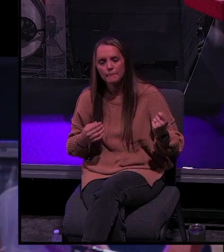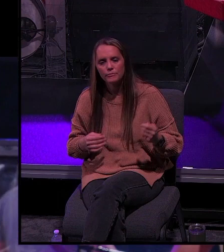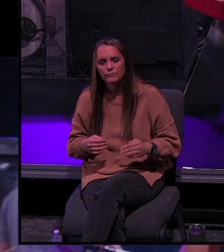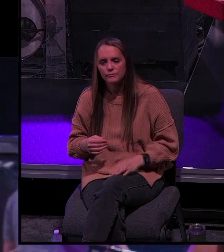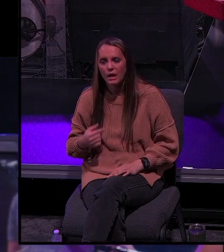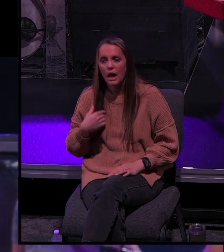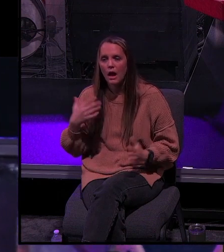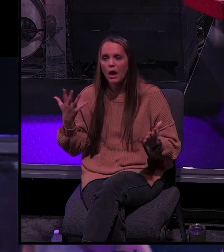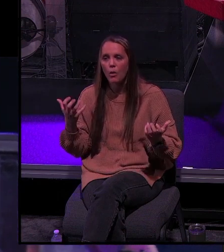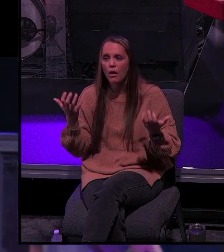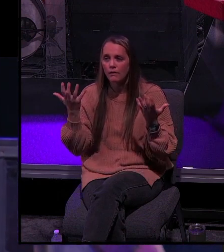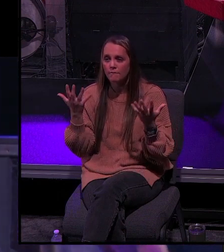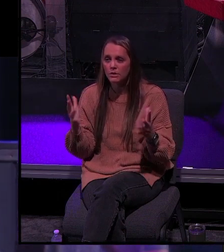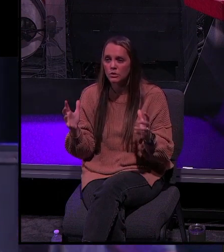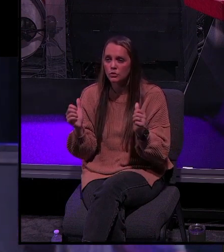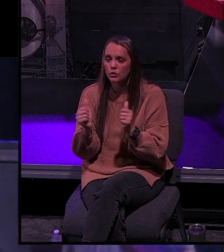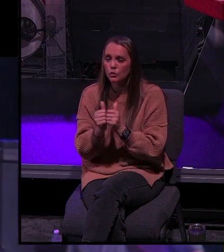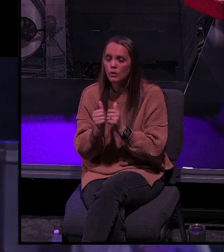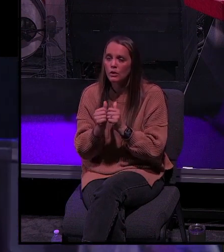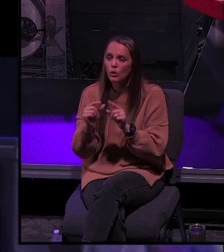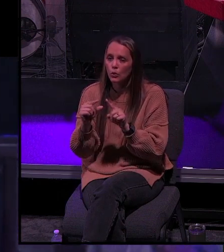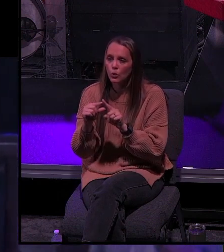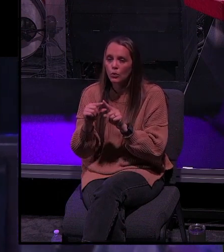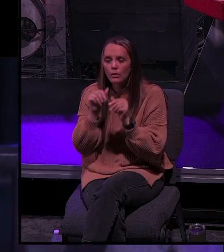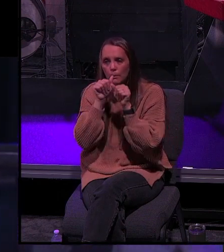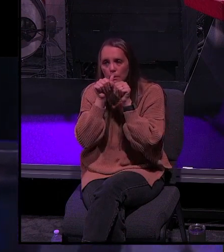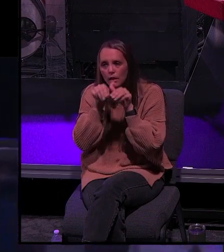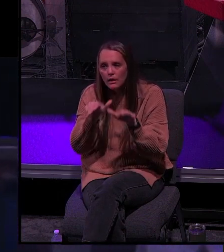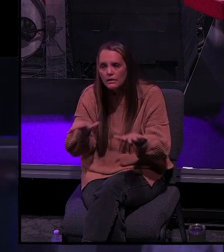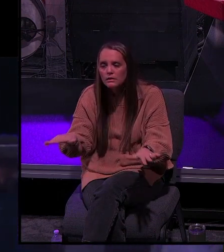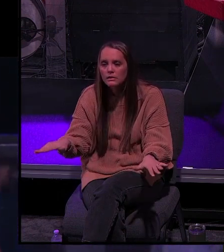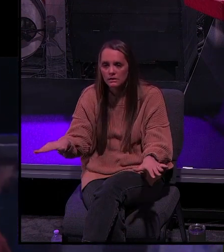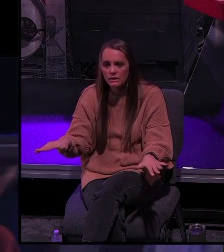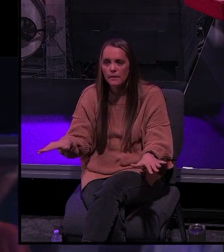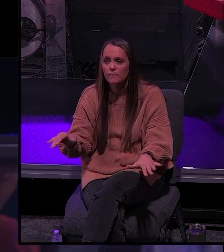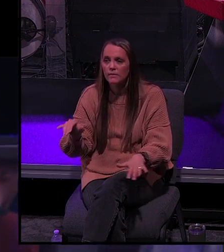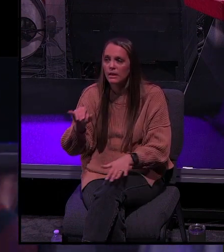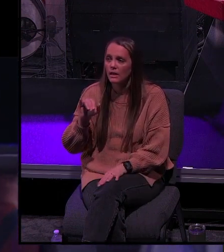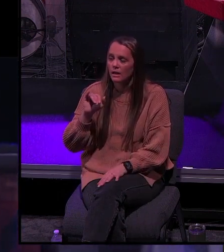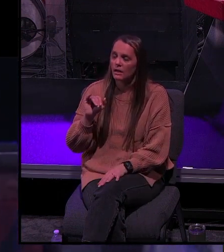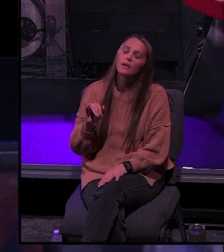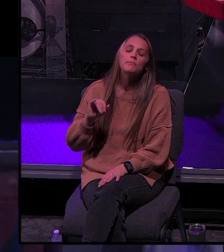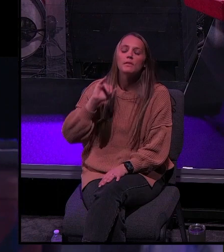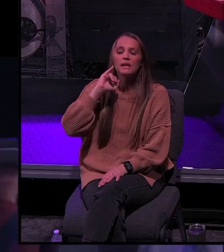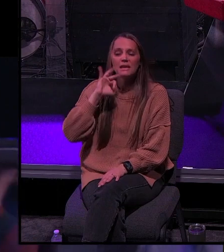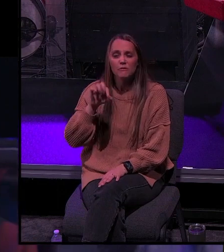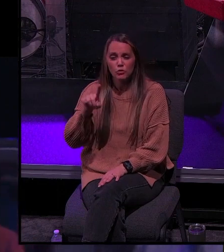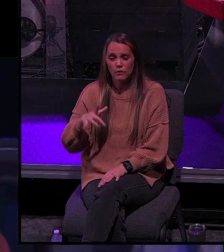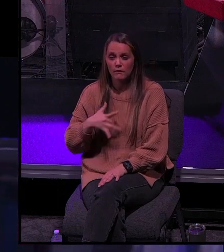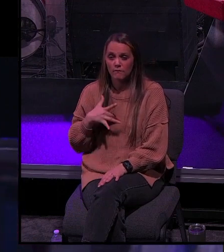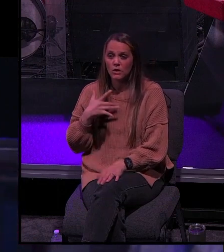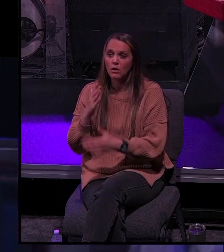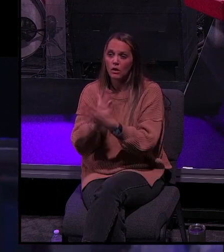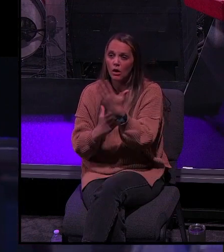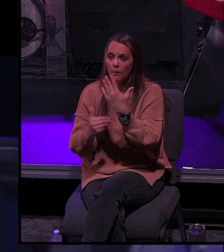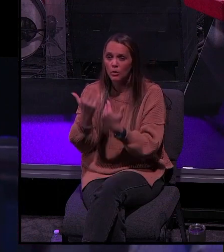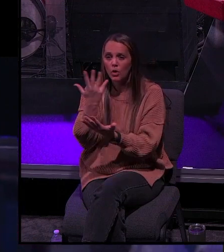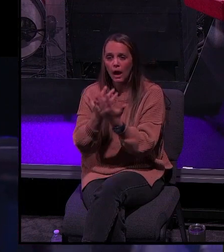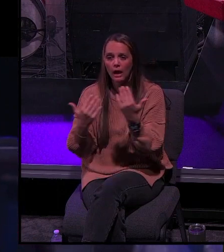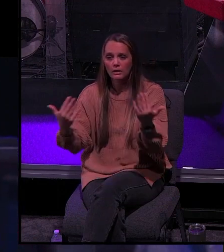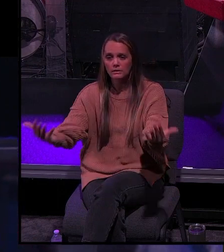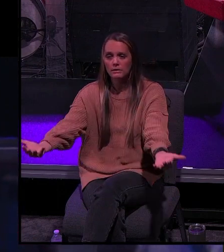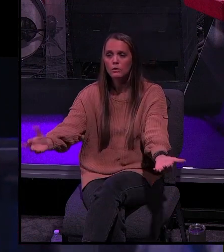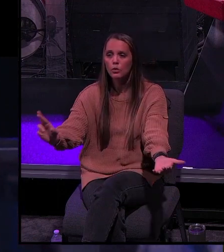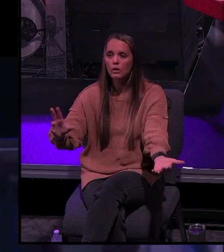Love to just close this with a word of a benediction. The word just means blessing. If you're unfamiliar, just if you feel comfortable extending your hands in a posture of